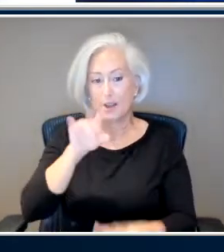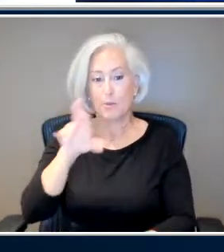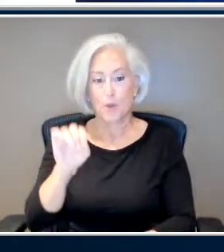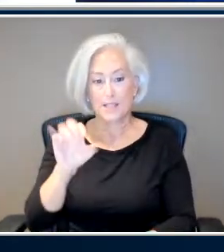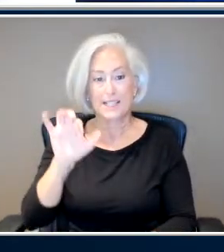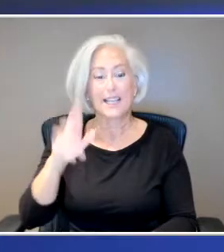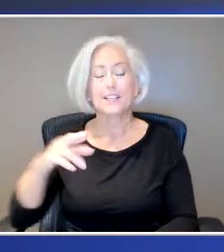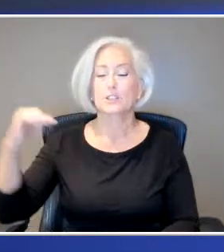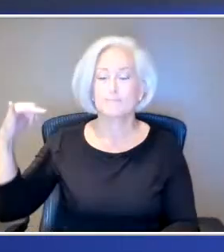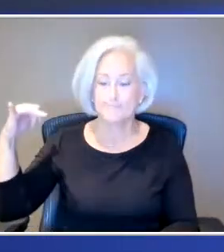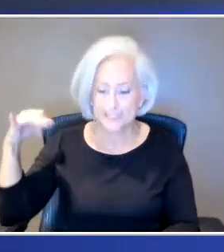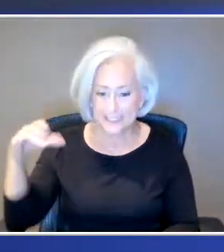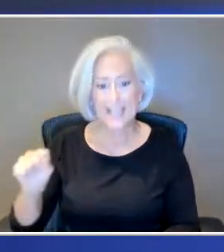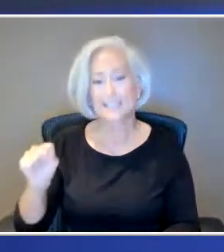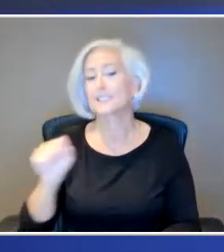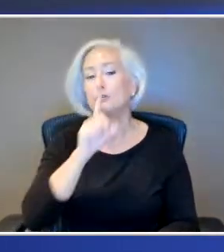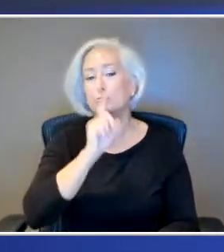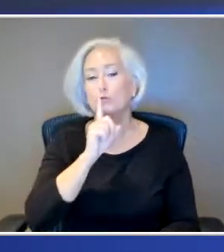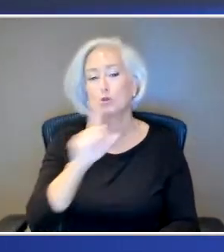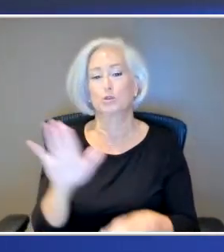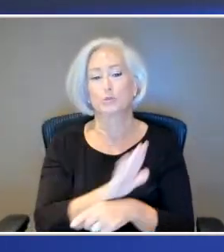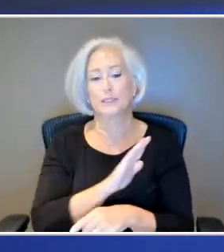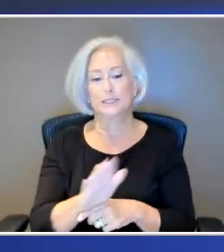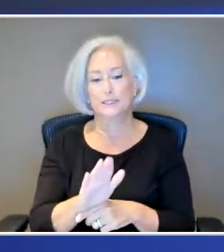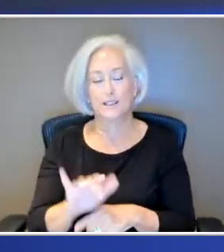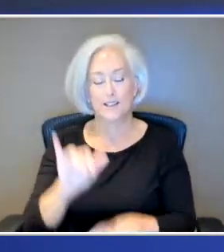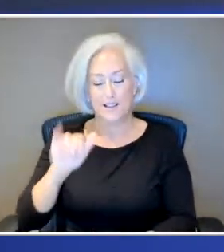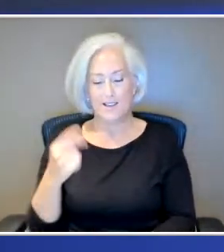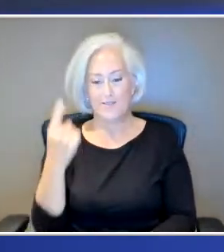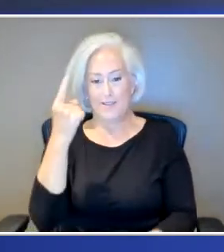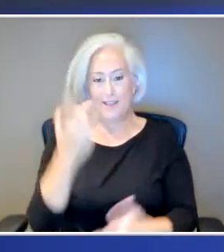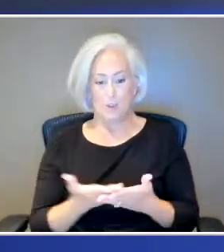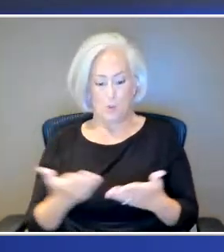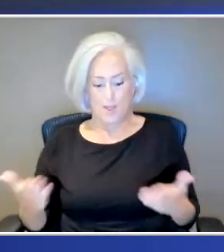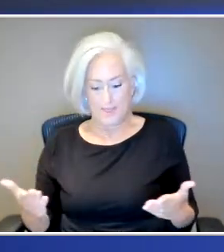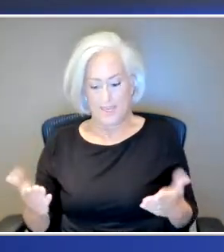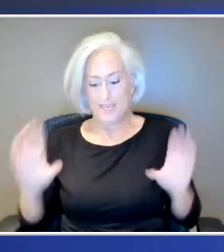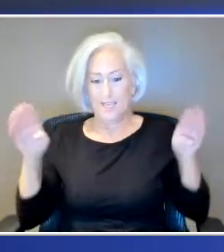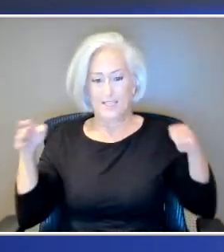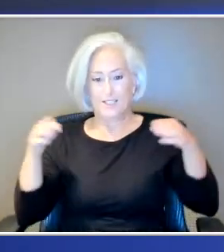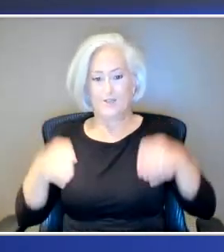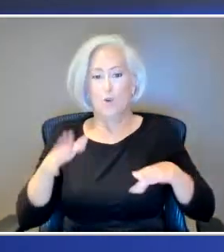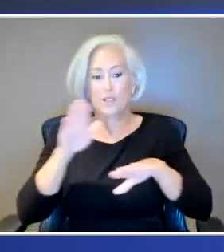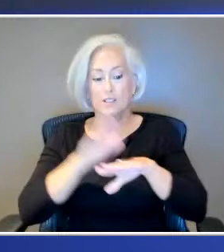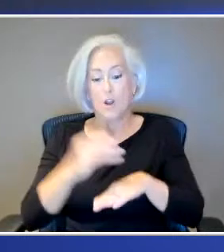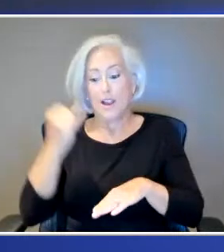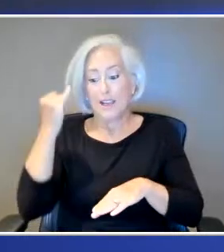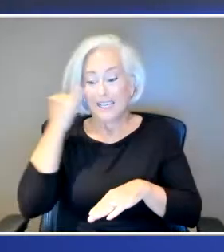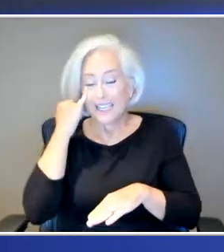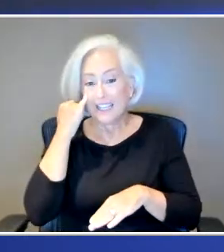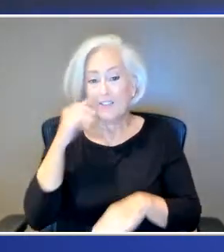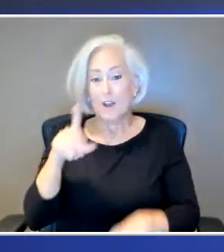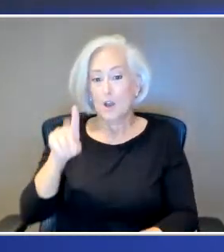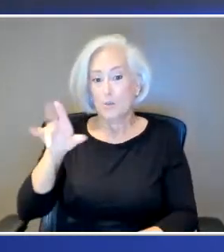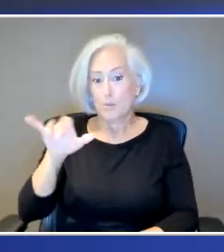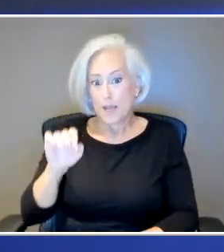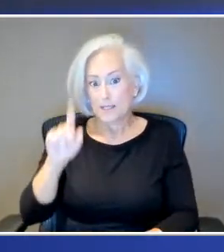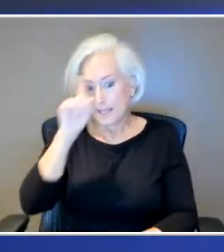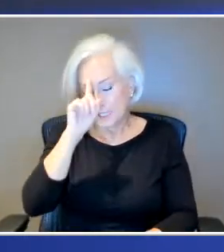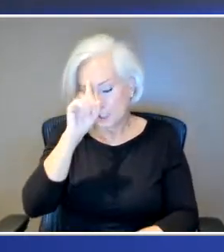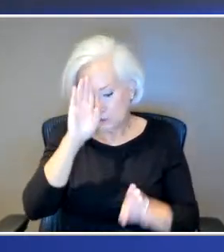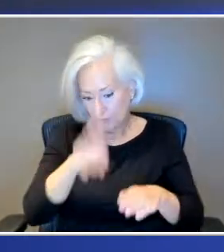Absolutely. And so that's one thing I think we focus a lot as guys on, well, if we're talking prostate cancer, I need to be thinking about prostate cancer family